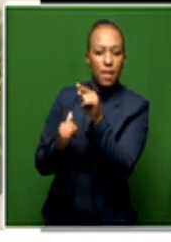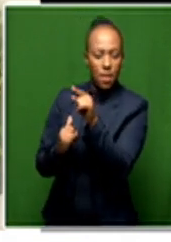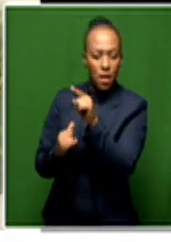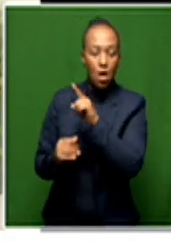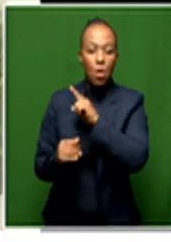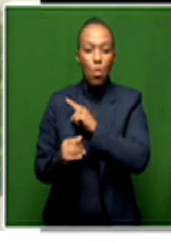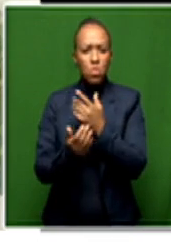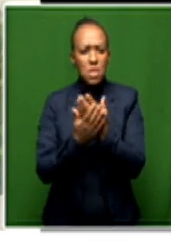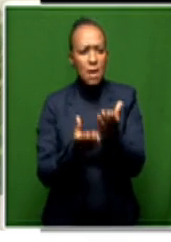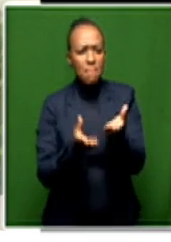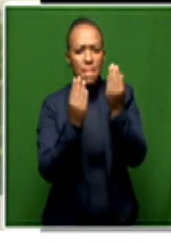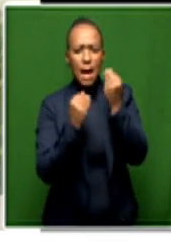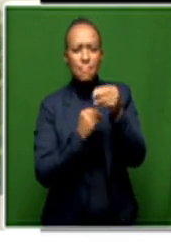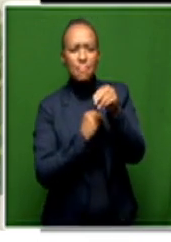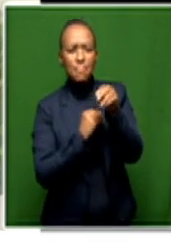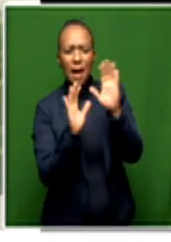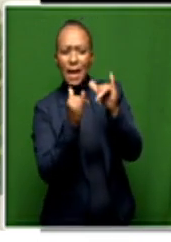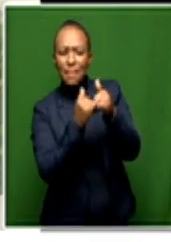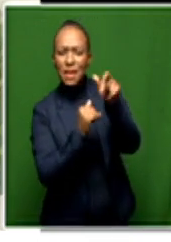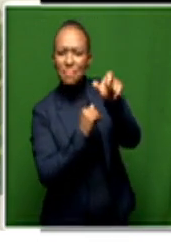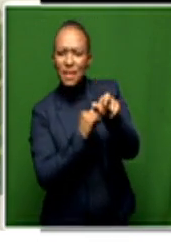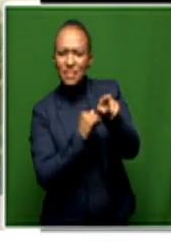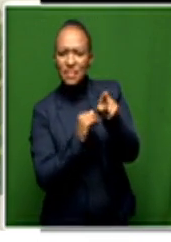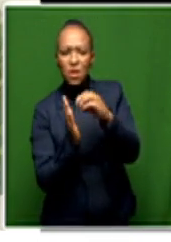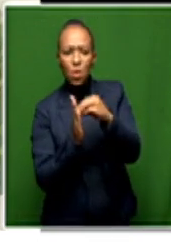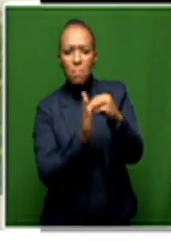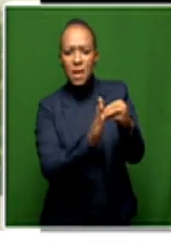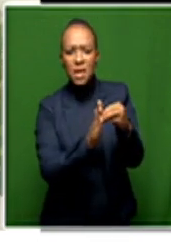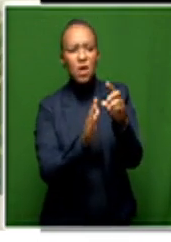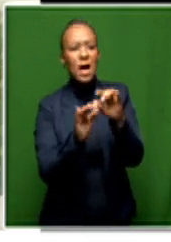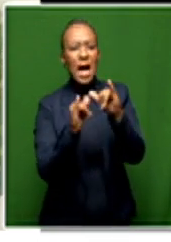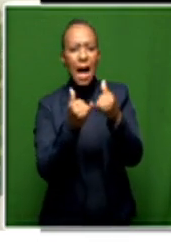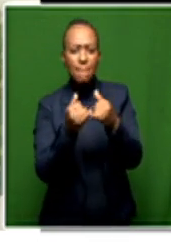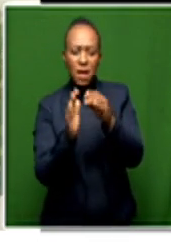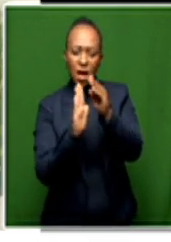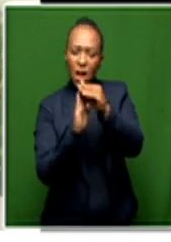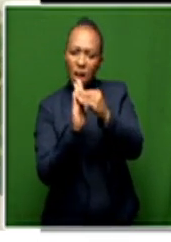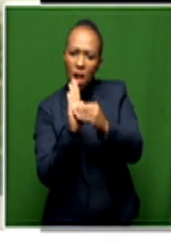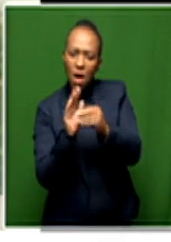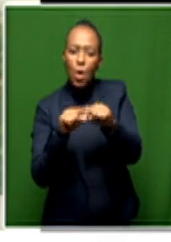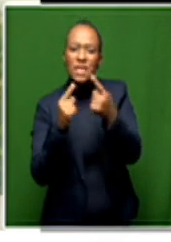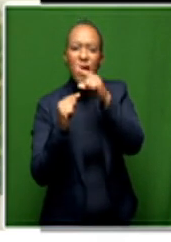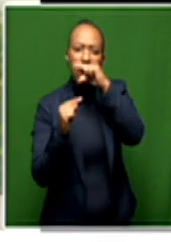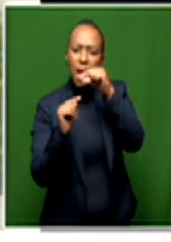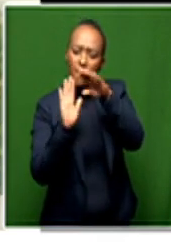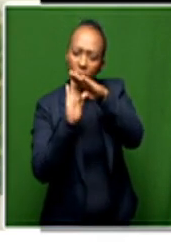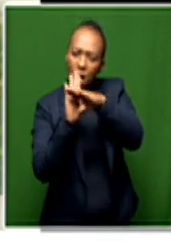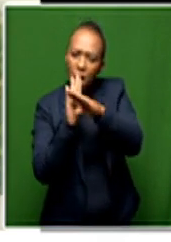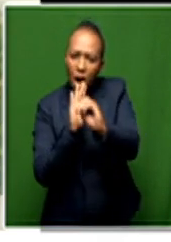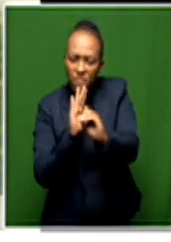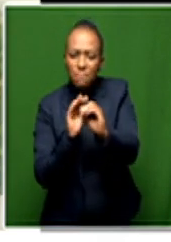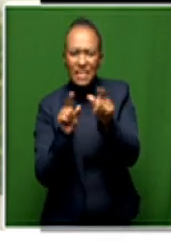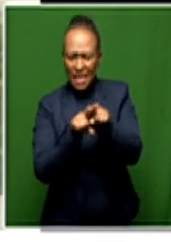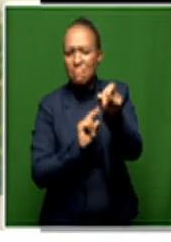that person X will come in with 4 different companies with different names, and so on.